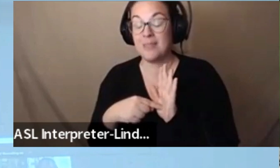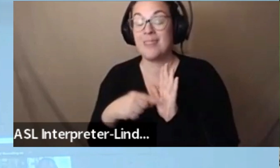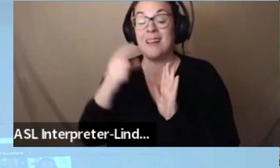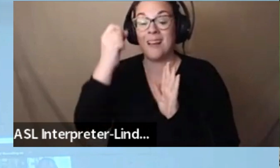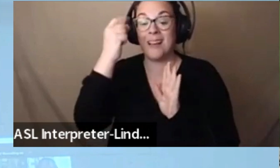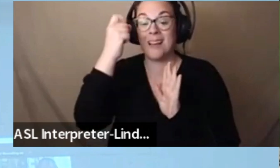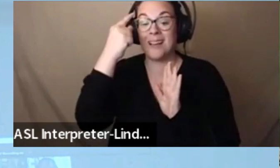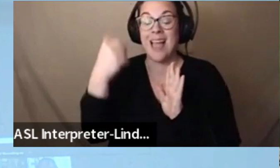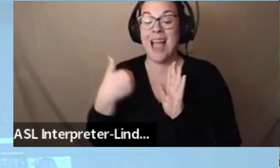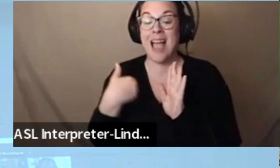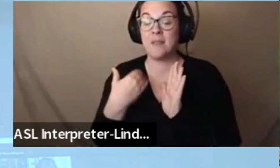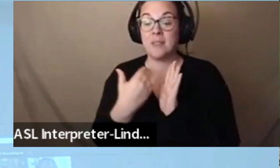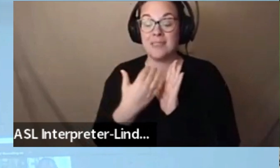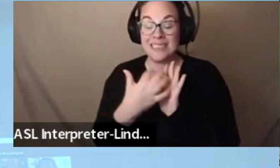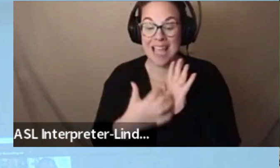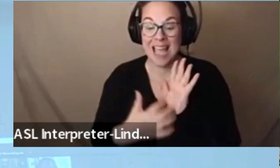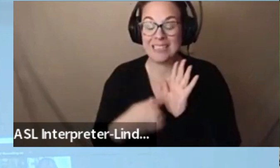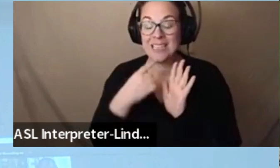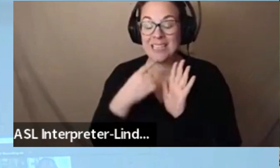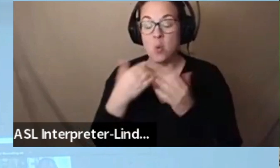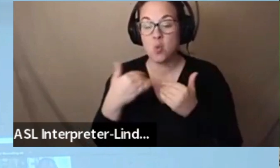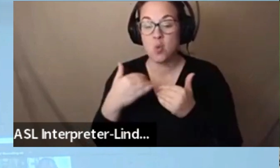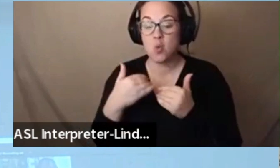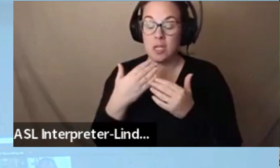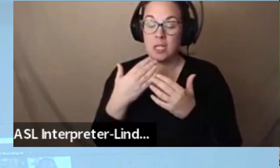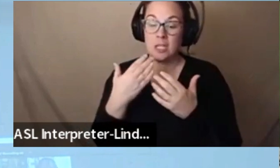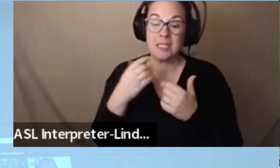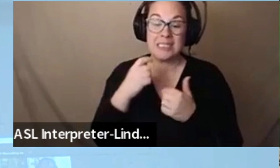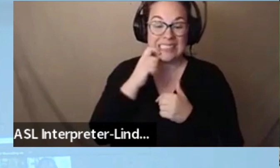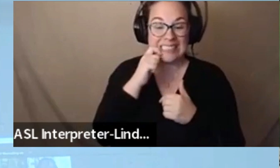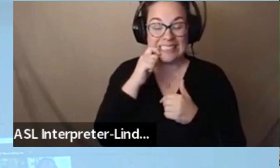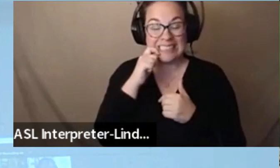about being really dark skinned,